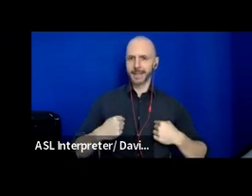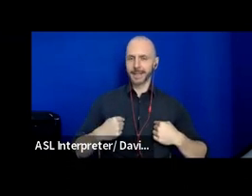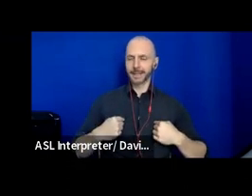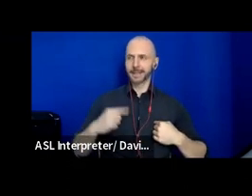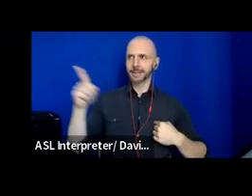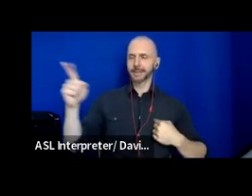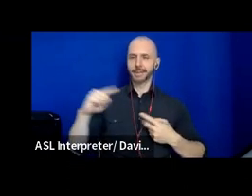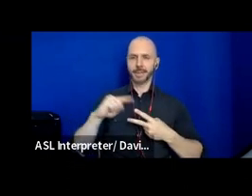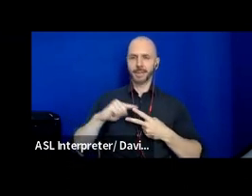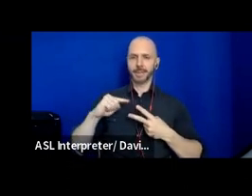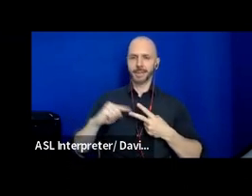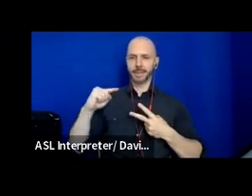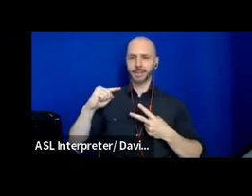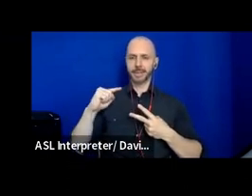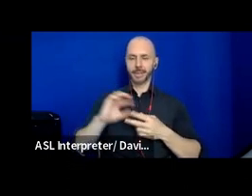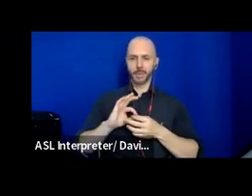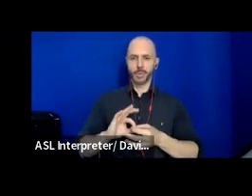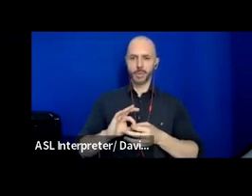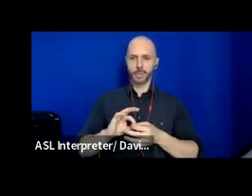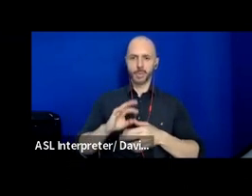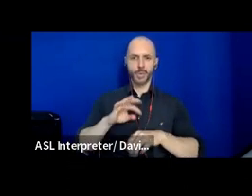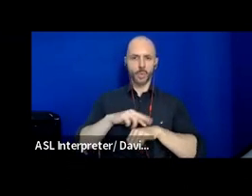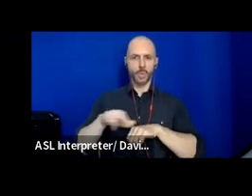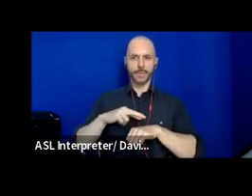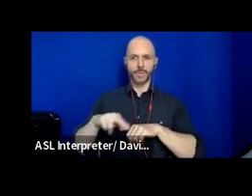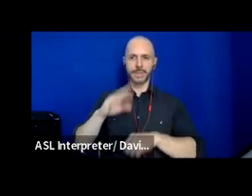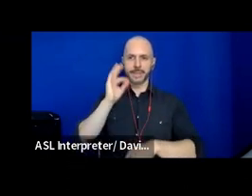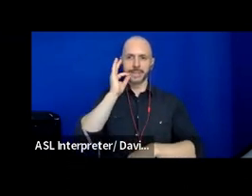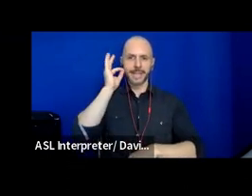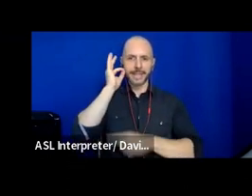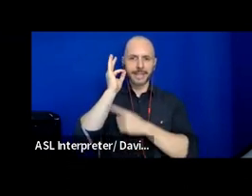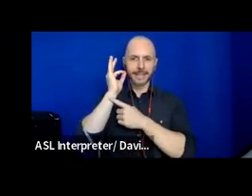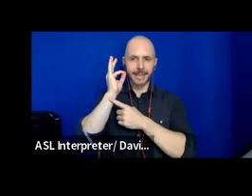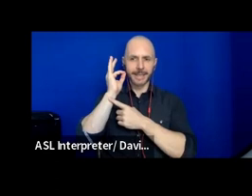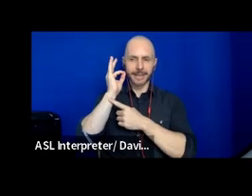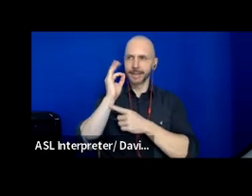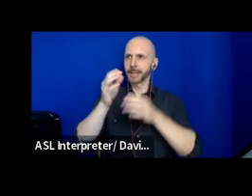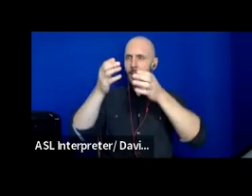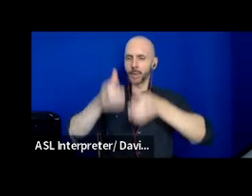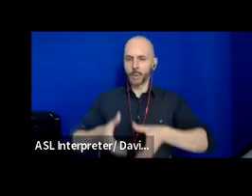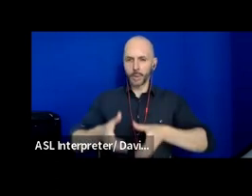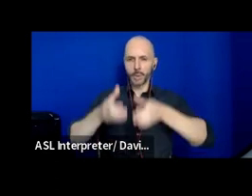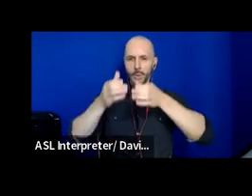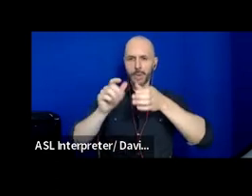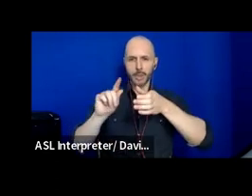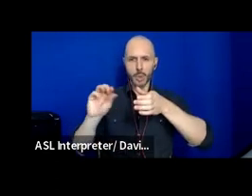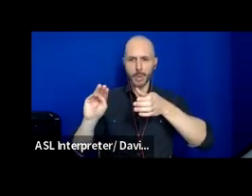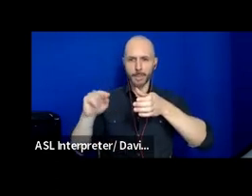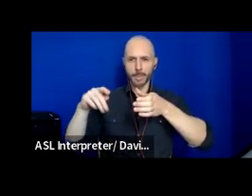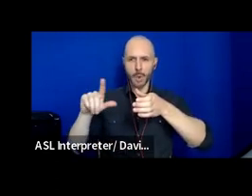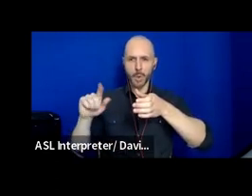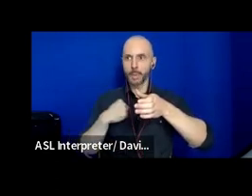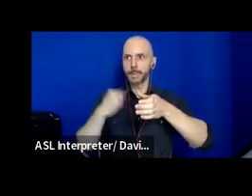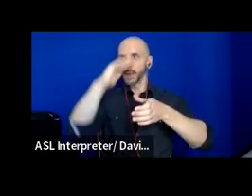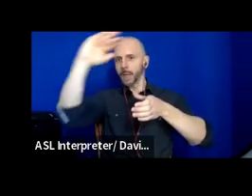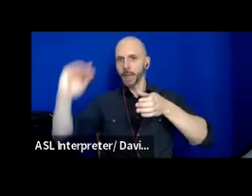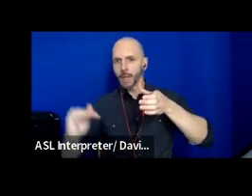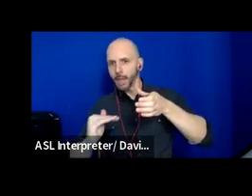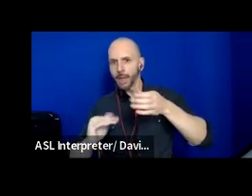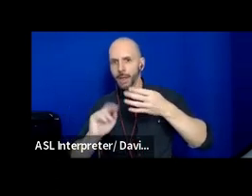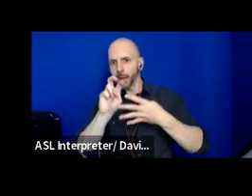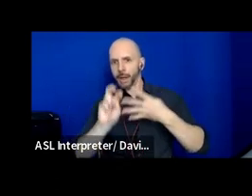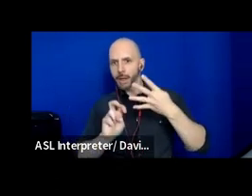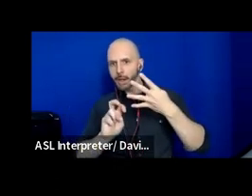and resolution in this scenario? So if you can just put that in the chat, that would be really great. So any